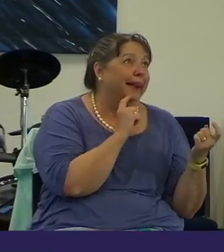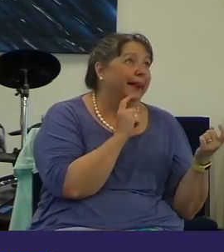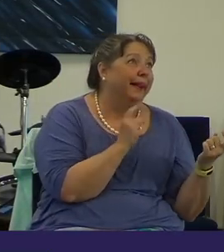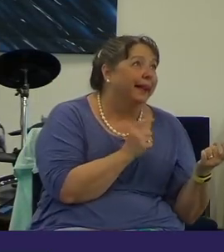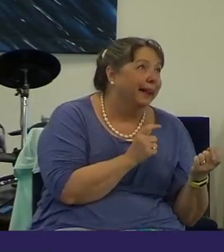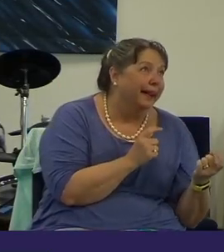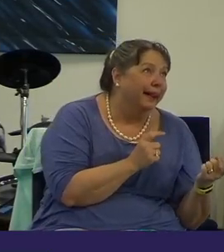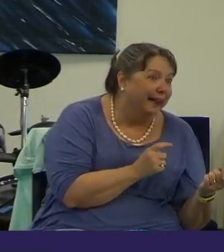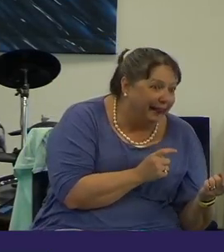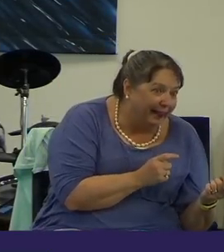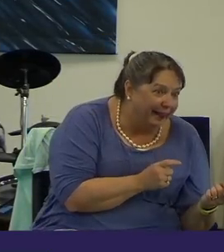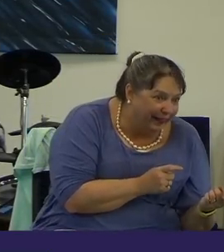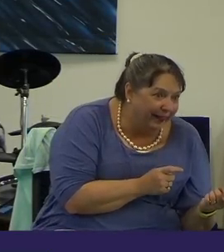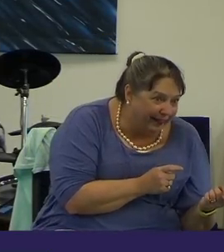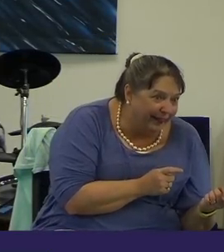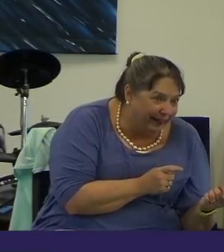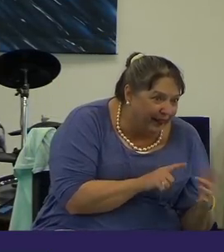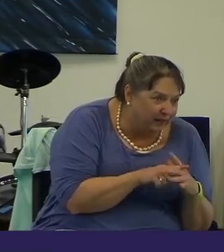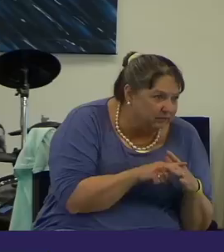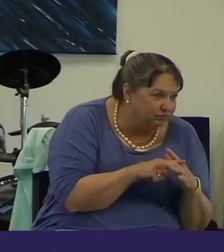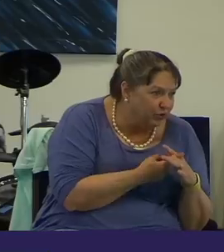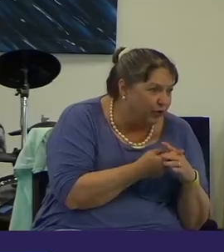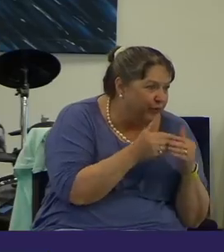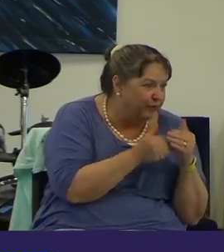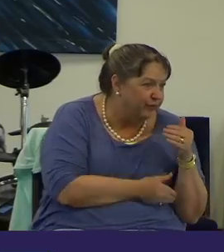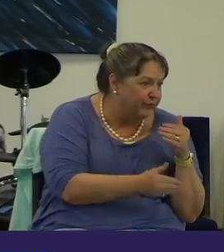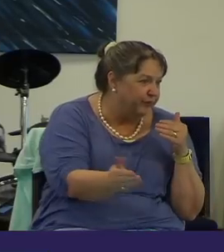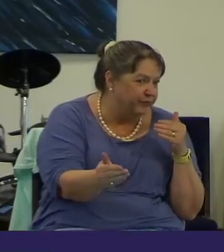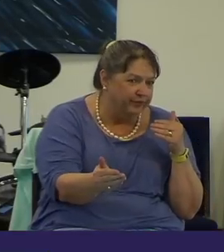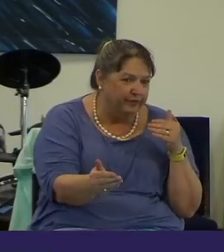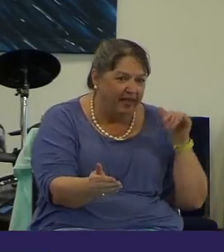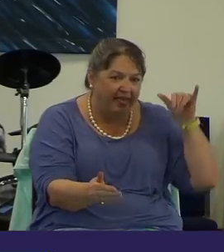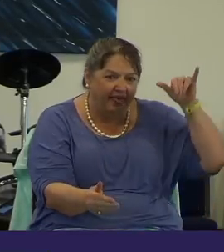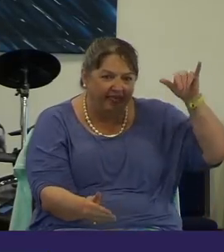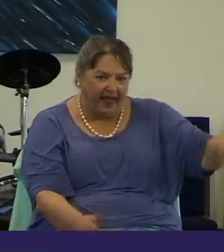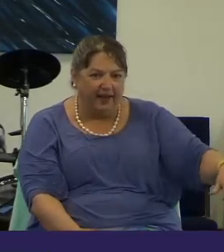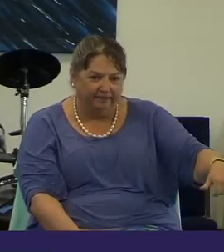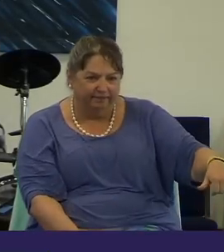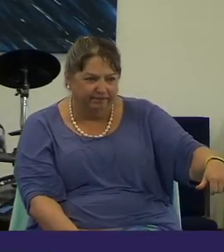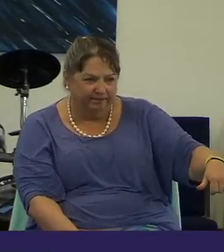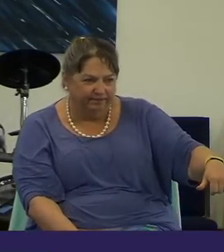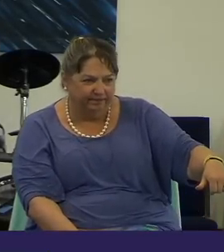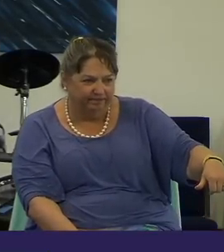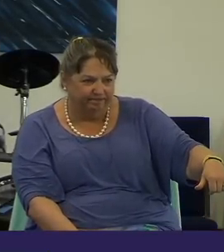And so sin entered into the Garden of Eden.